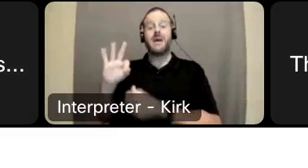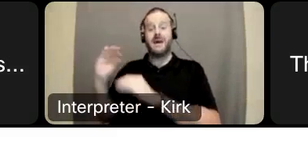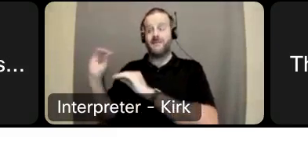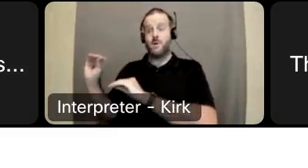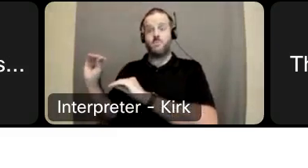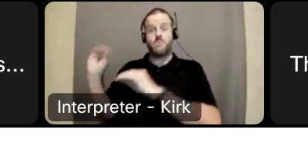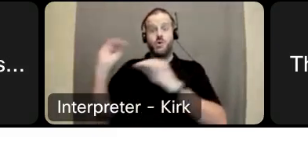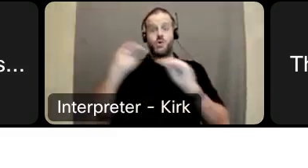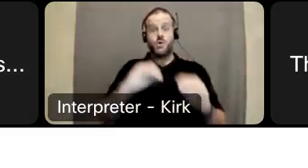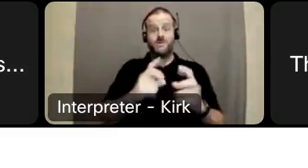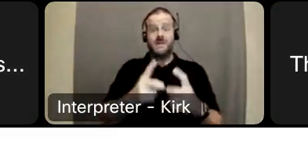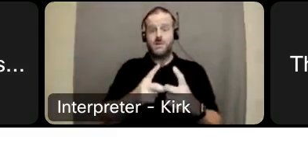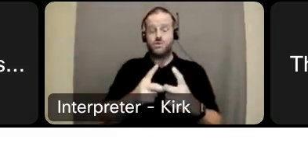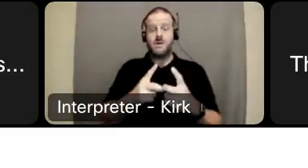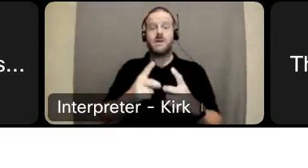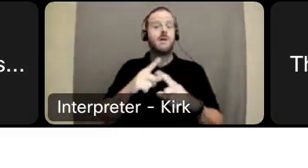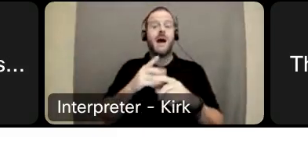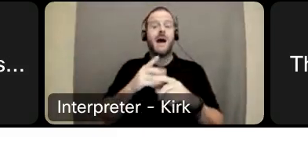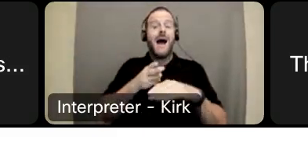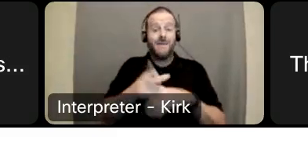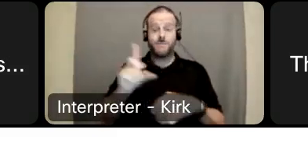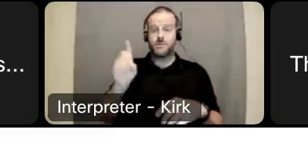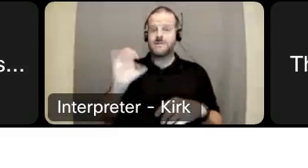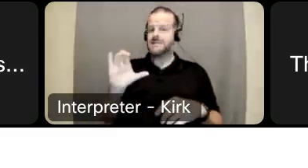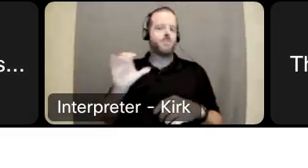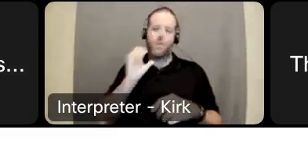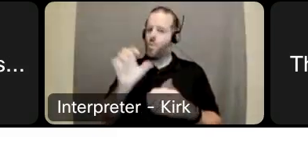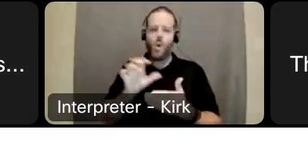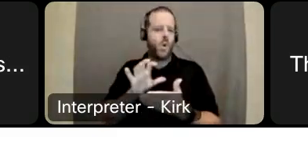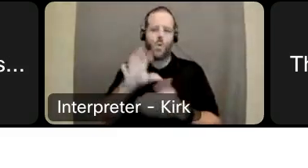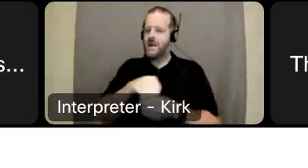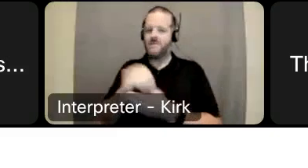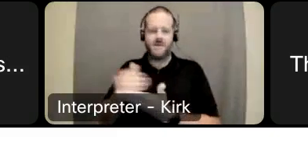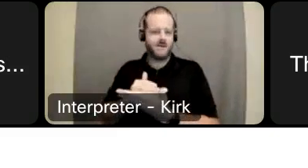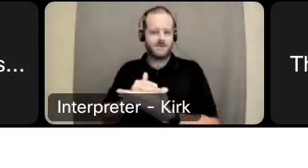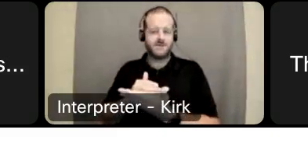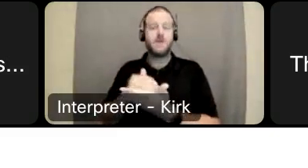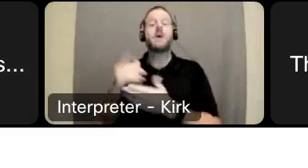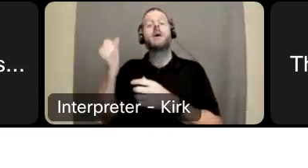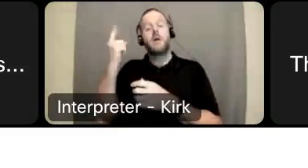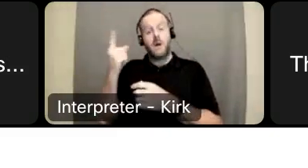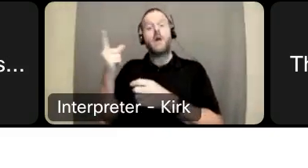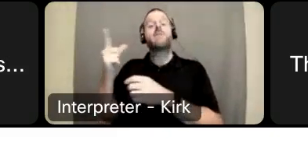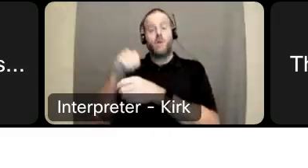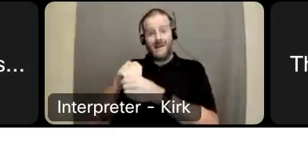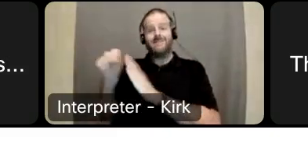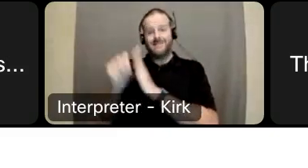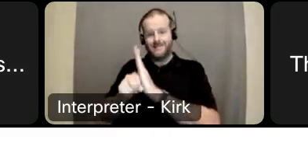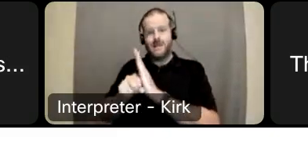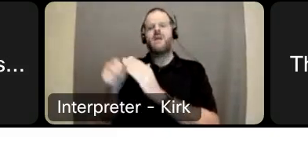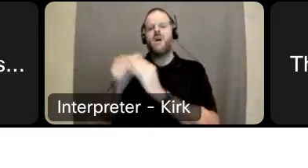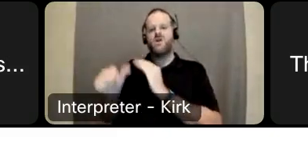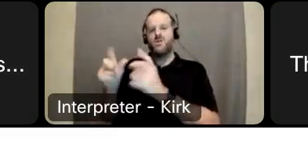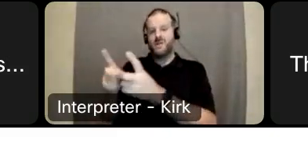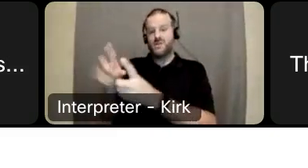count, of course, they won't be represented there. If they were in state, they would be represented in the district that they left. And for